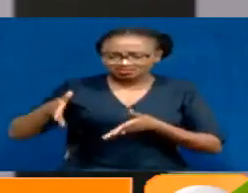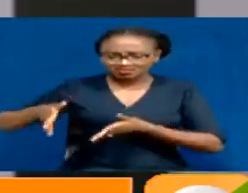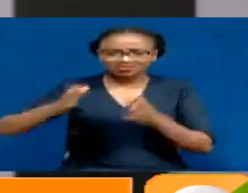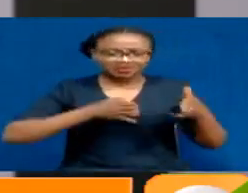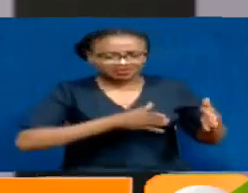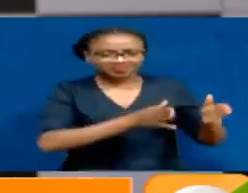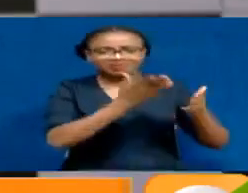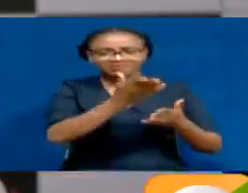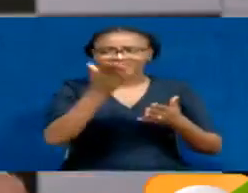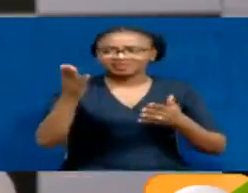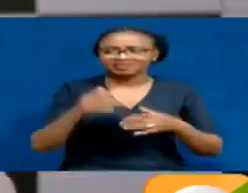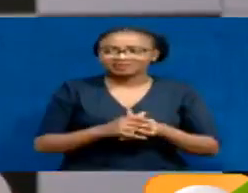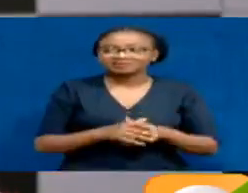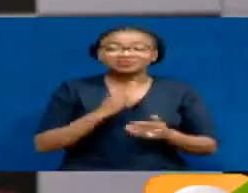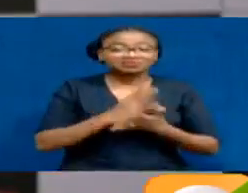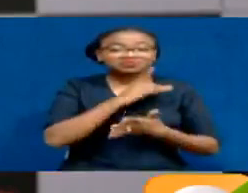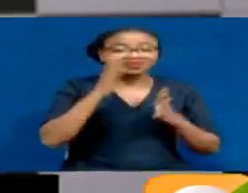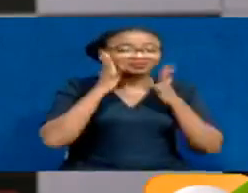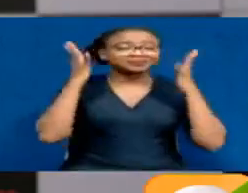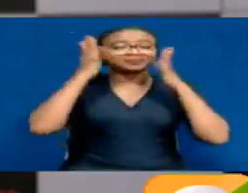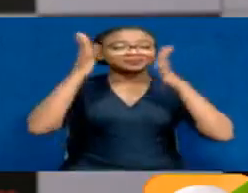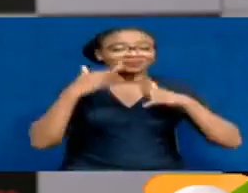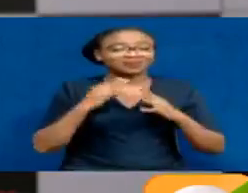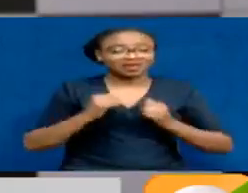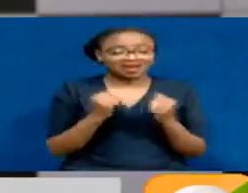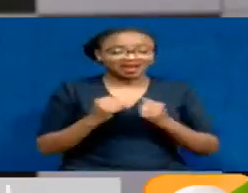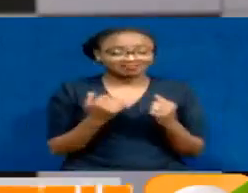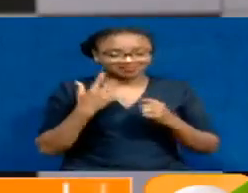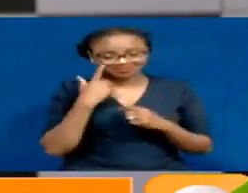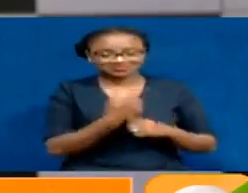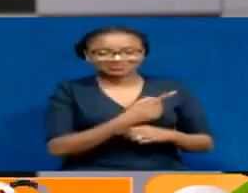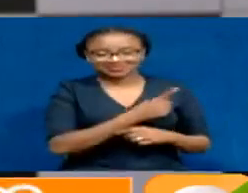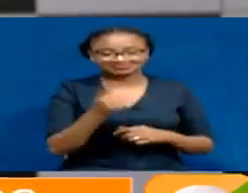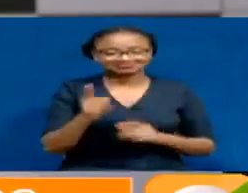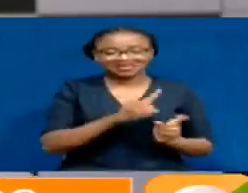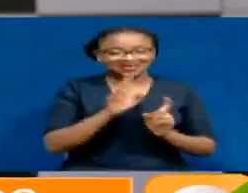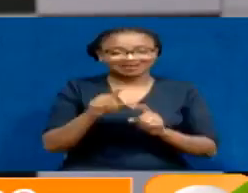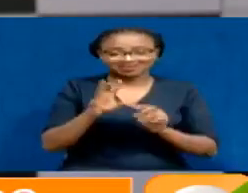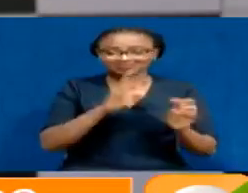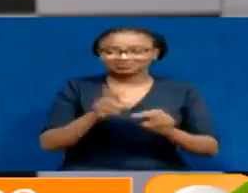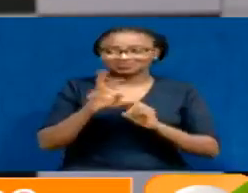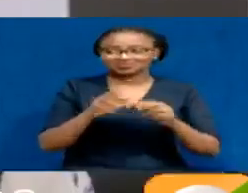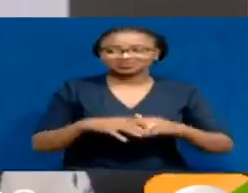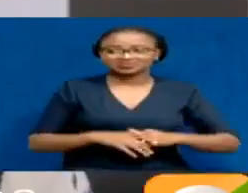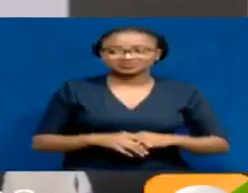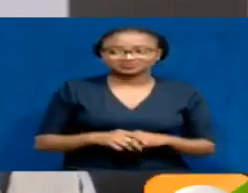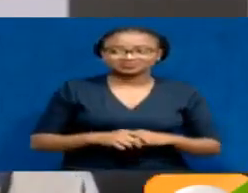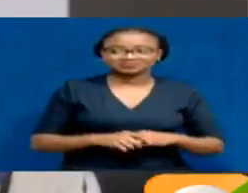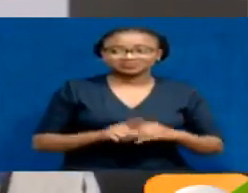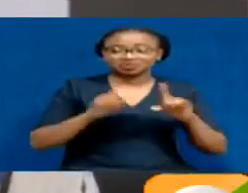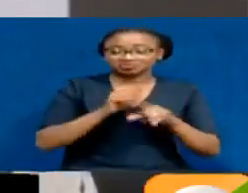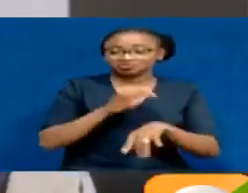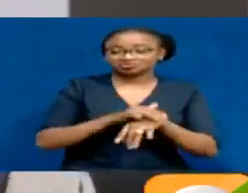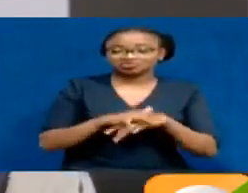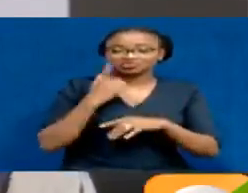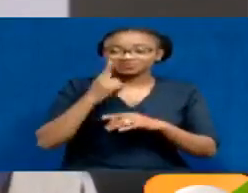sections and in the stages. They are really exciting on the road section, and I'm really happy to see them, and I really want to continue this rally. It's always great to